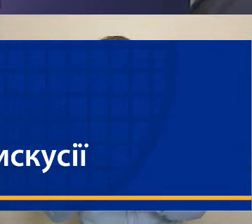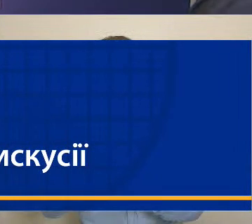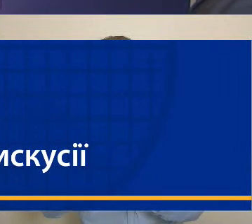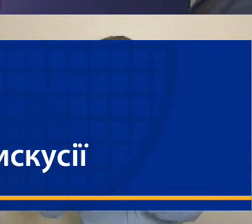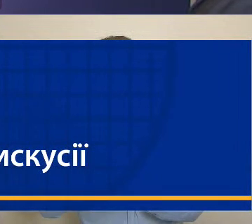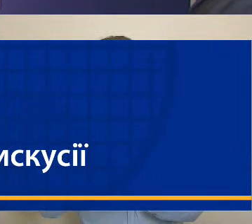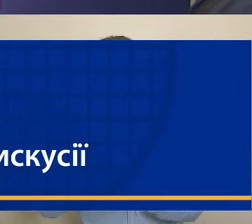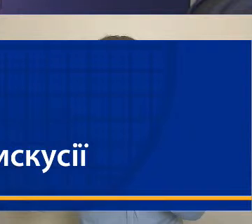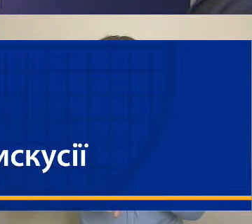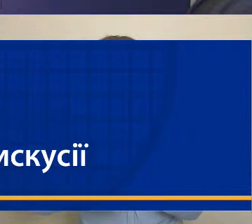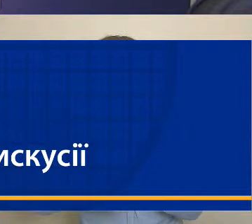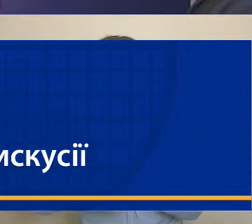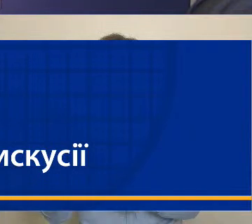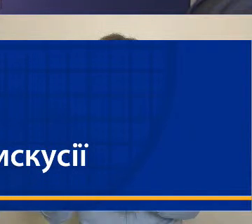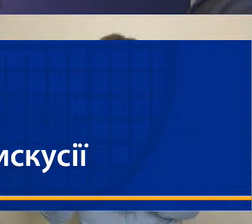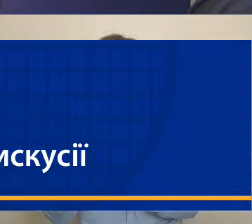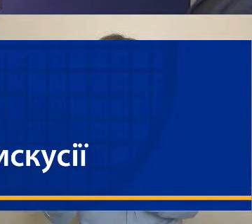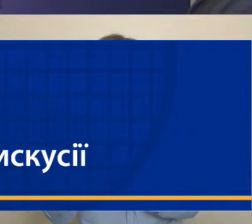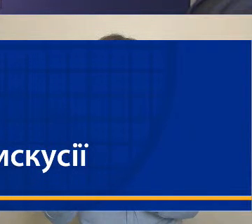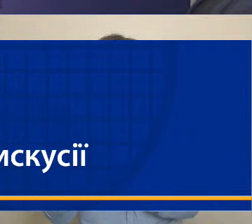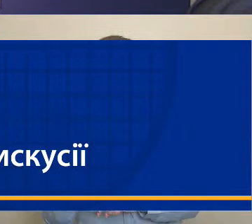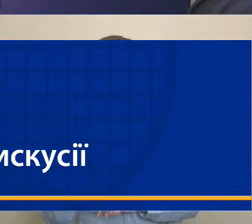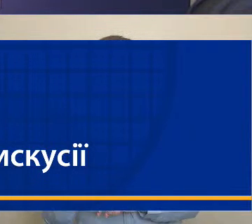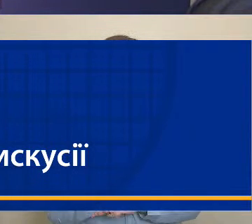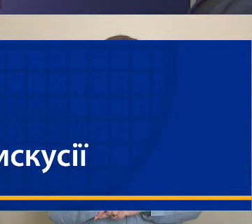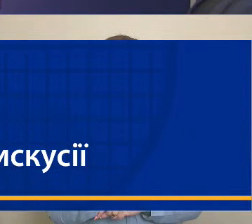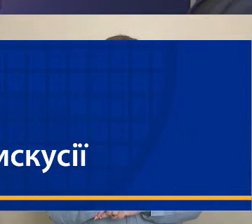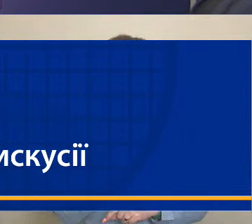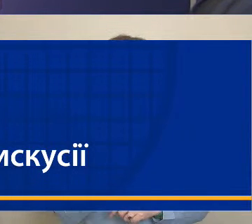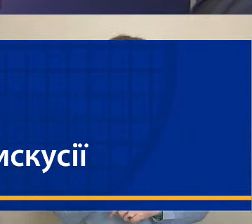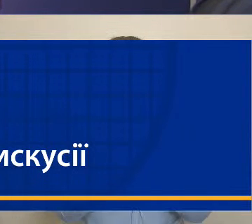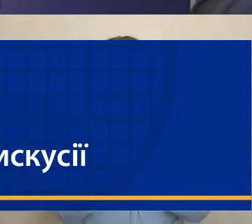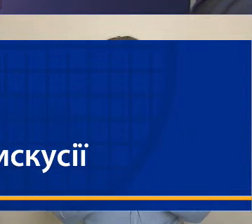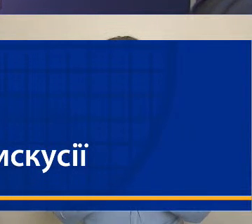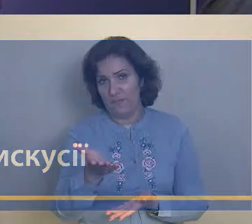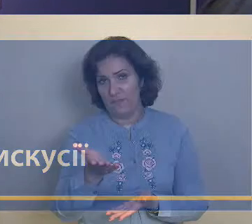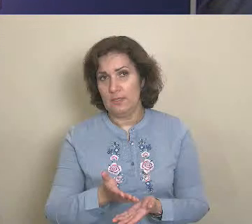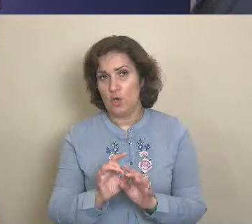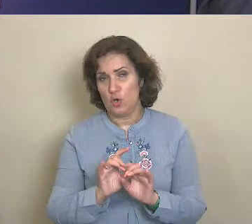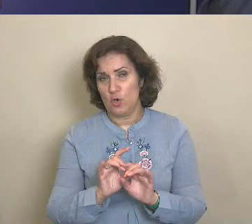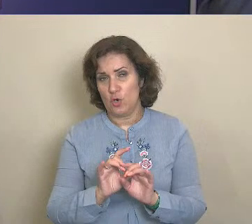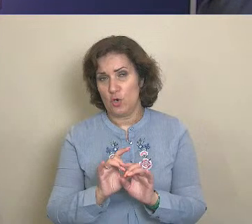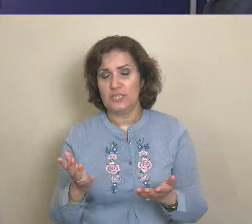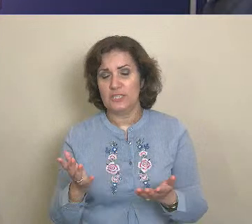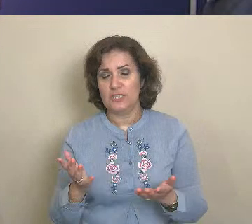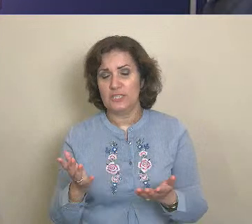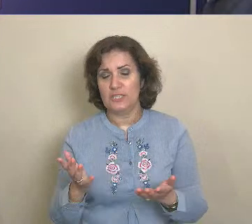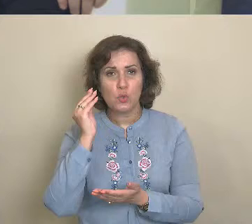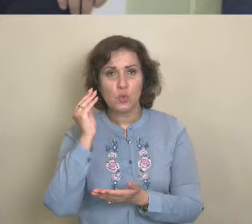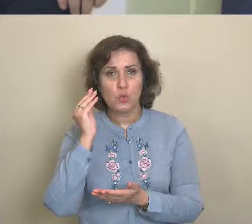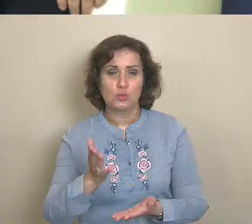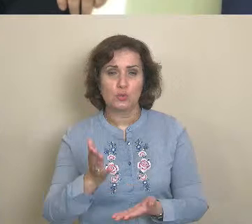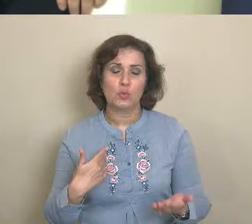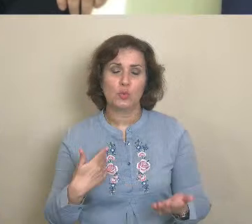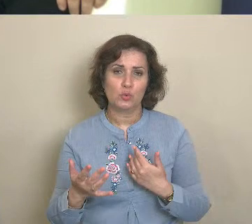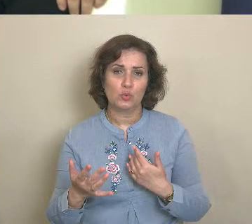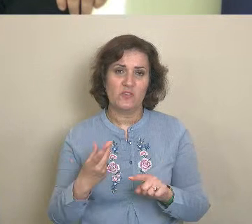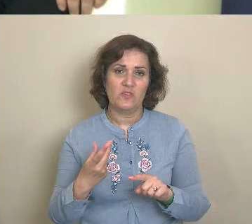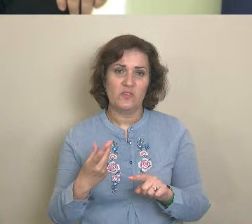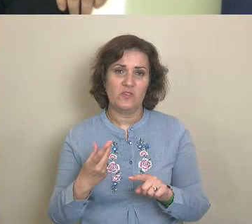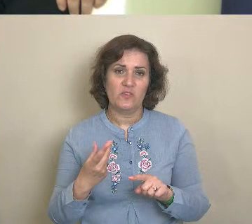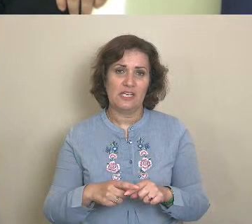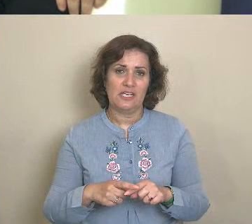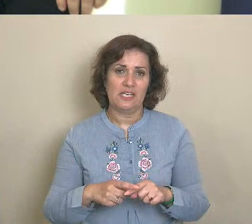and settlement, so that's an open question, and we have an expert of NGO. Pavlo, maybe you can add in terms